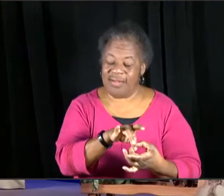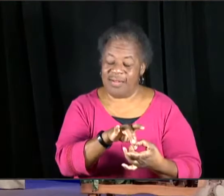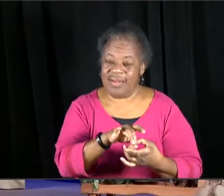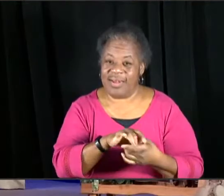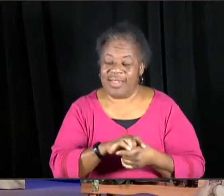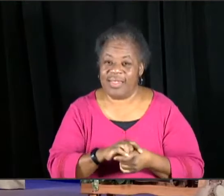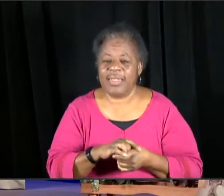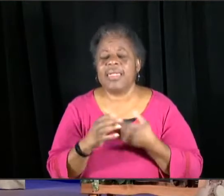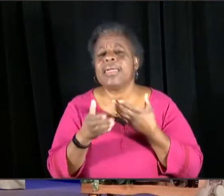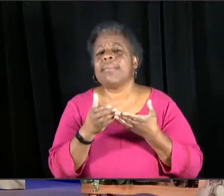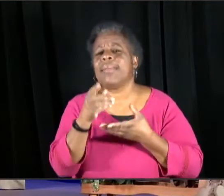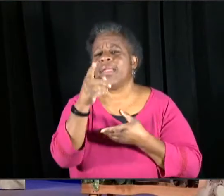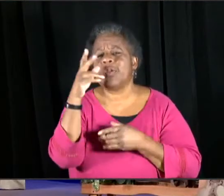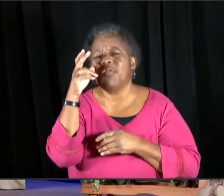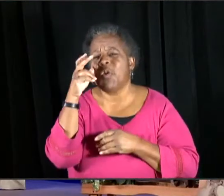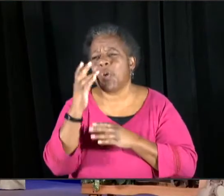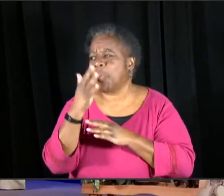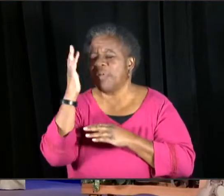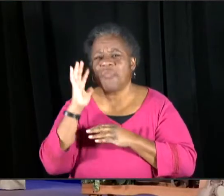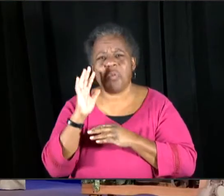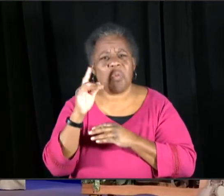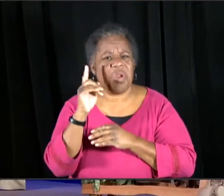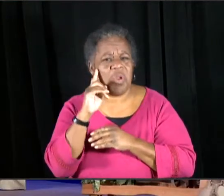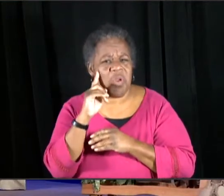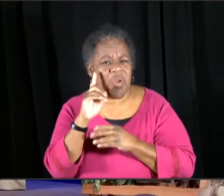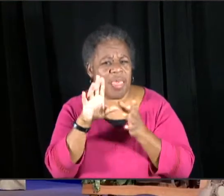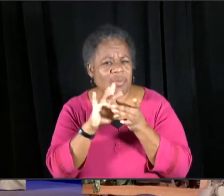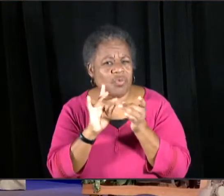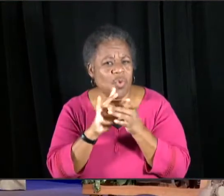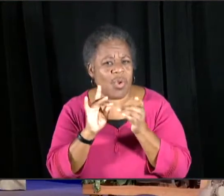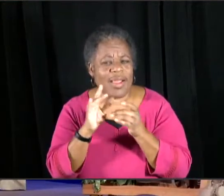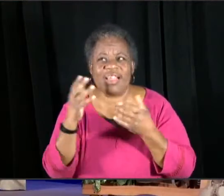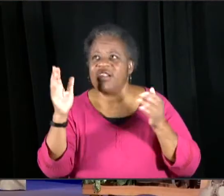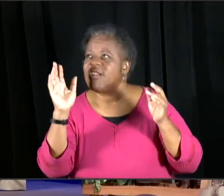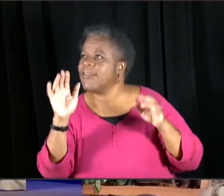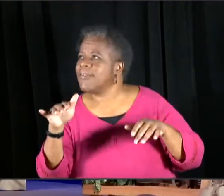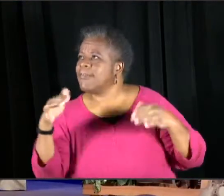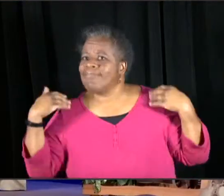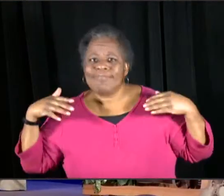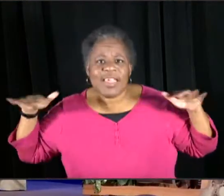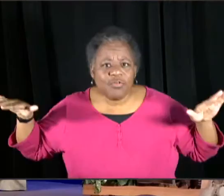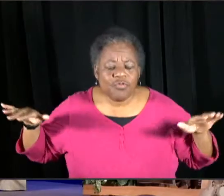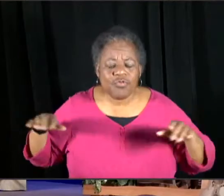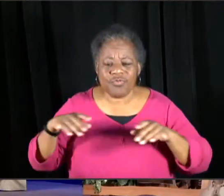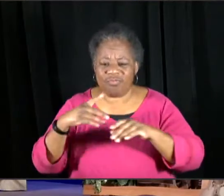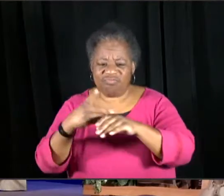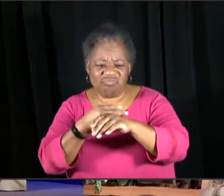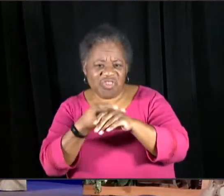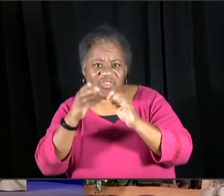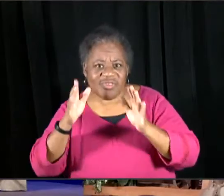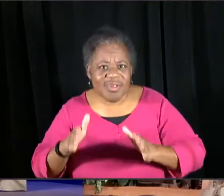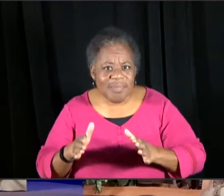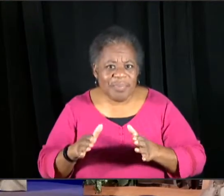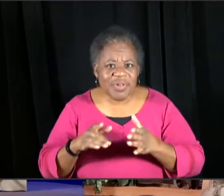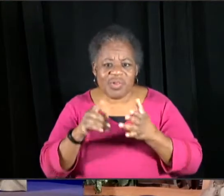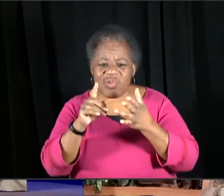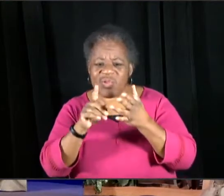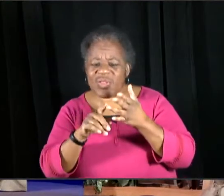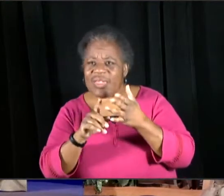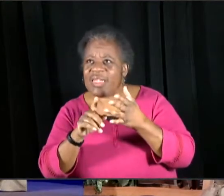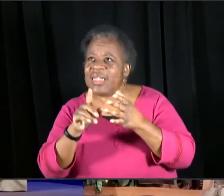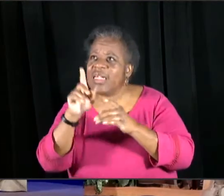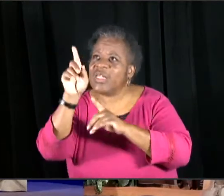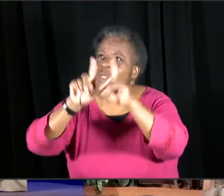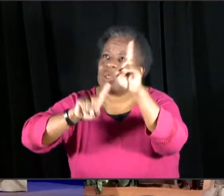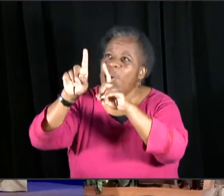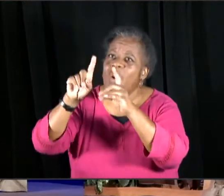Now, maybe you've heard some of it before. There are angels and shepherds and a star that was